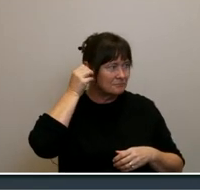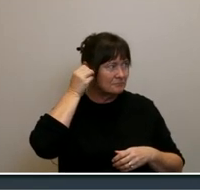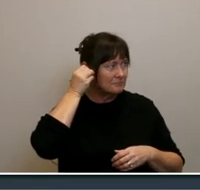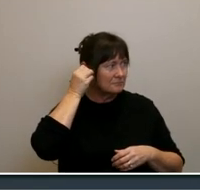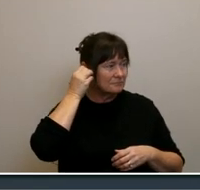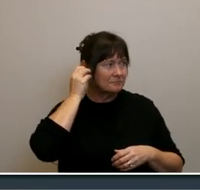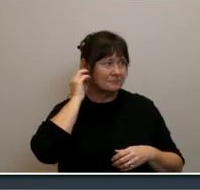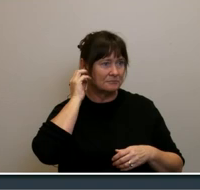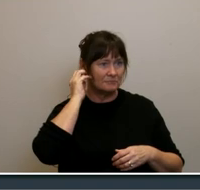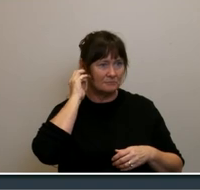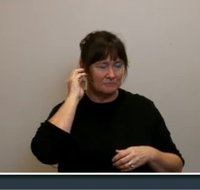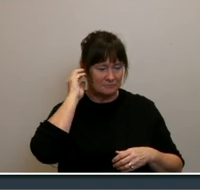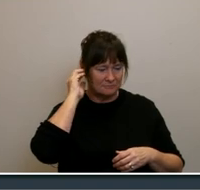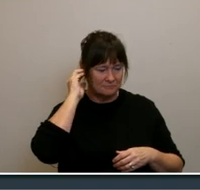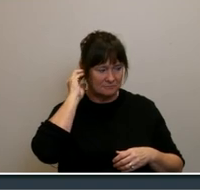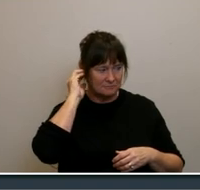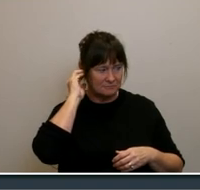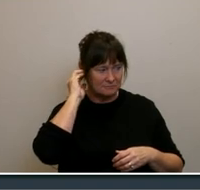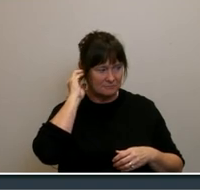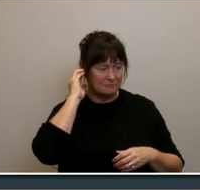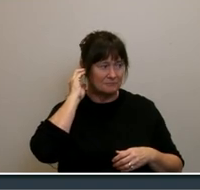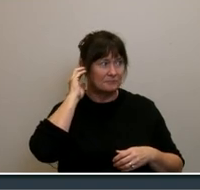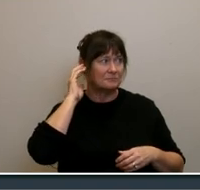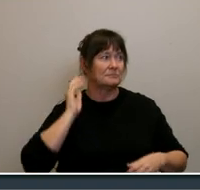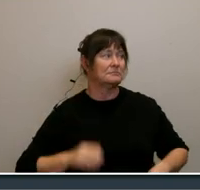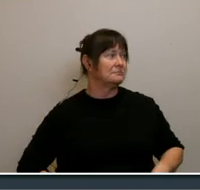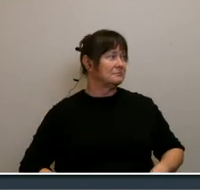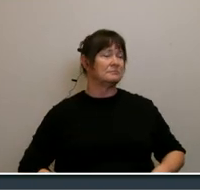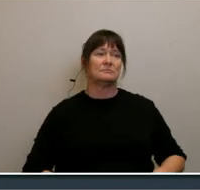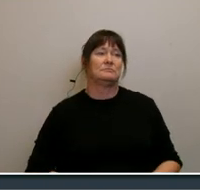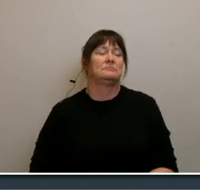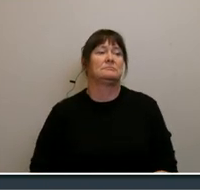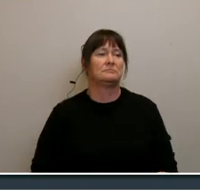Does the ocean have to be fenced? Yeah, exactly. The ocean's not fenced. No, that's not the ocean.